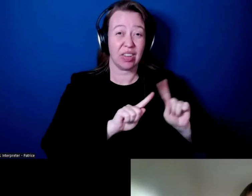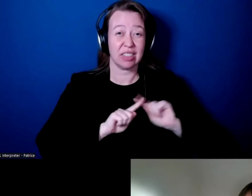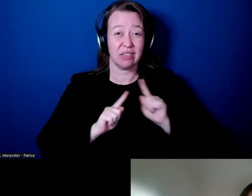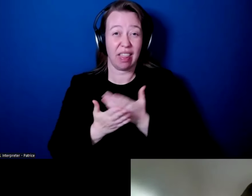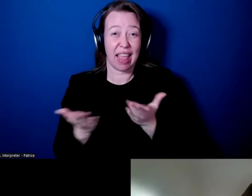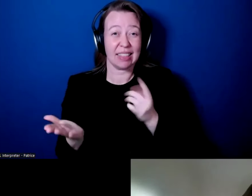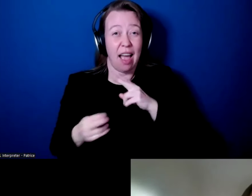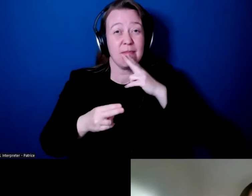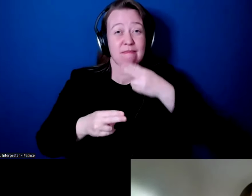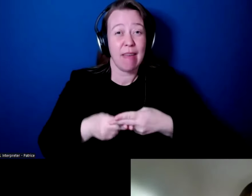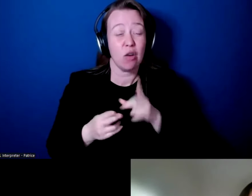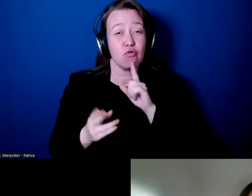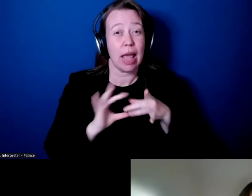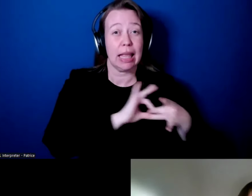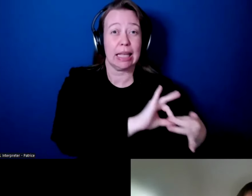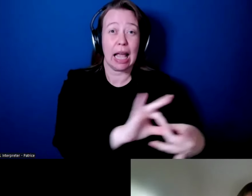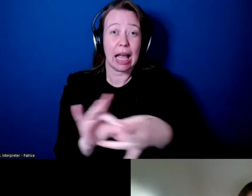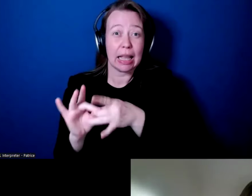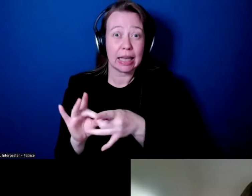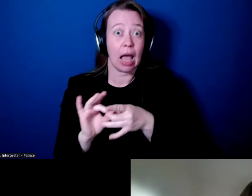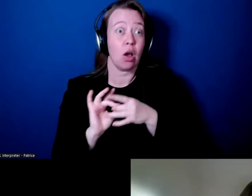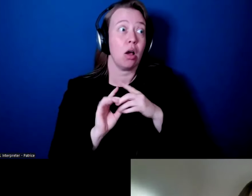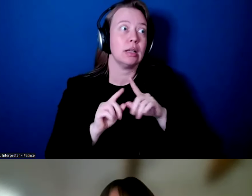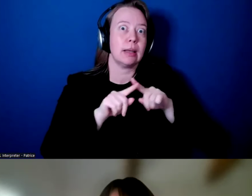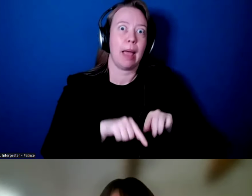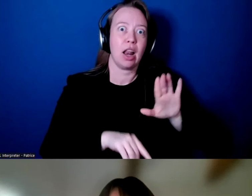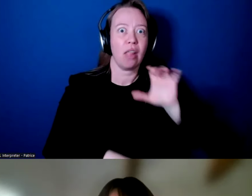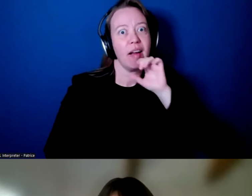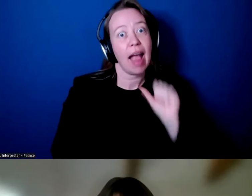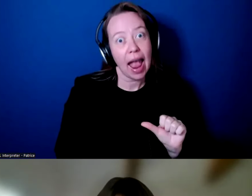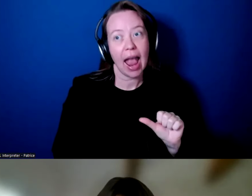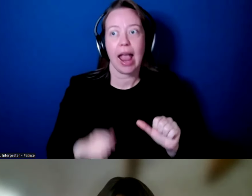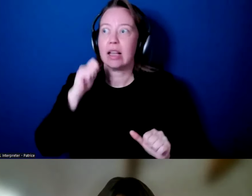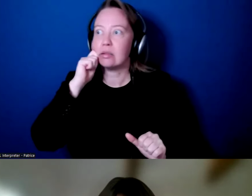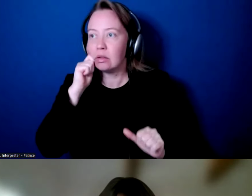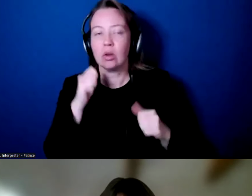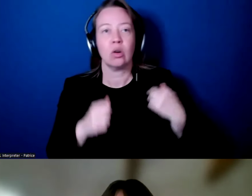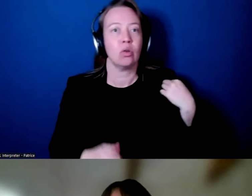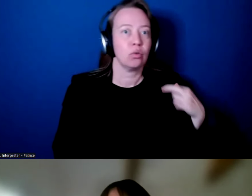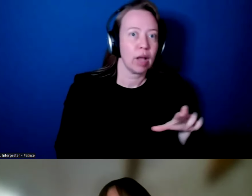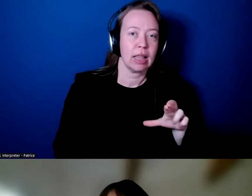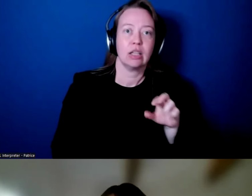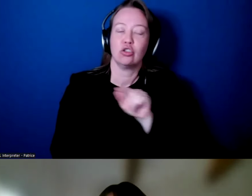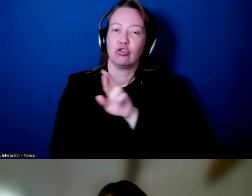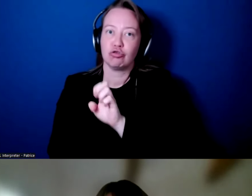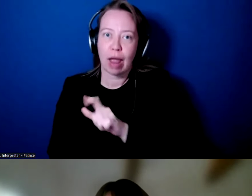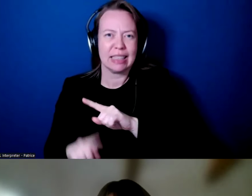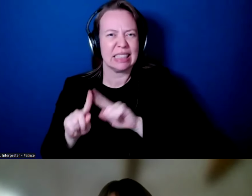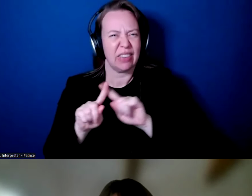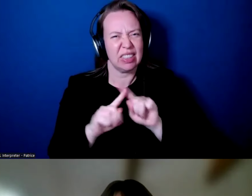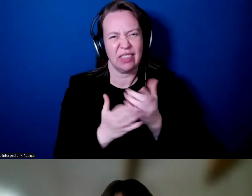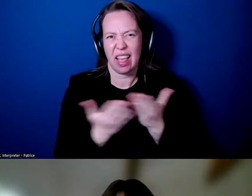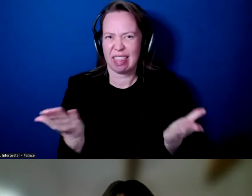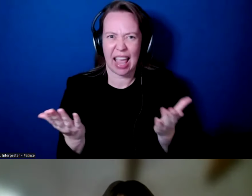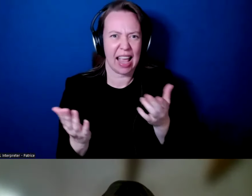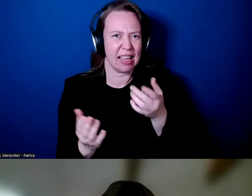the workforce by gender or age or race and ethnicity or other intersecting characteristics. And all of these data points,